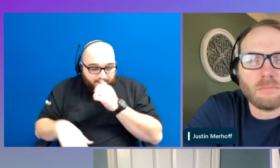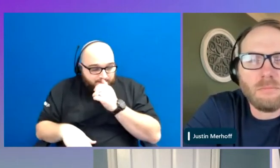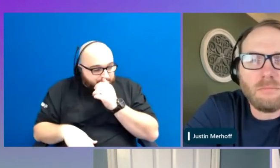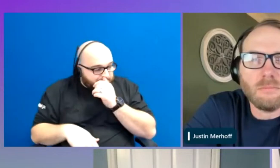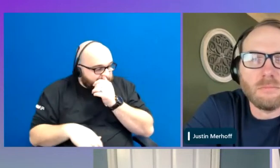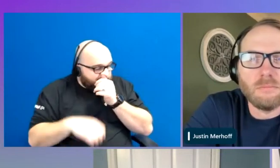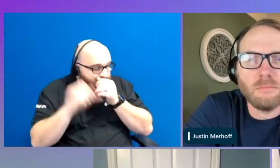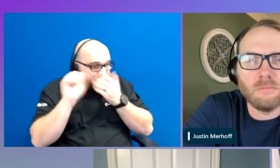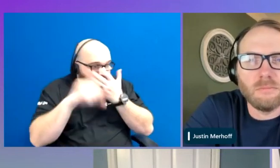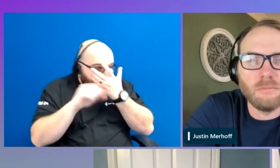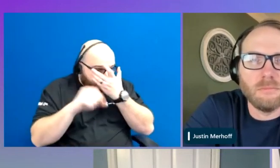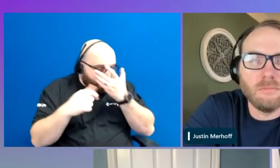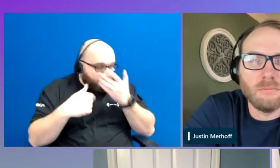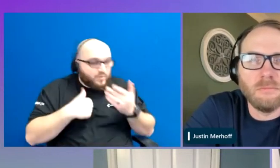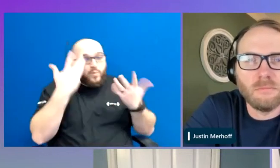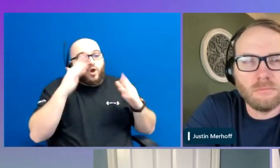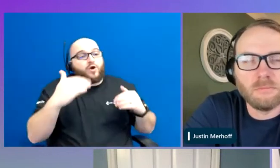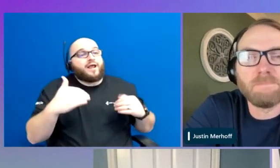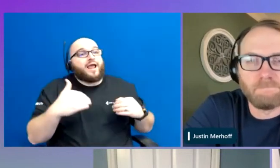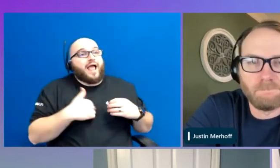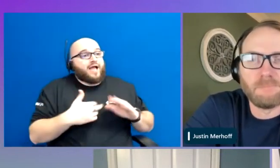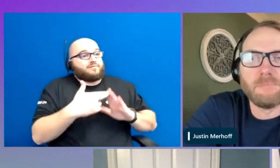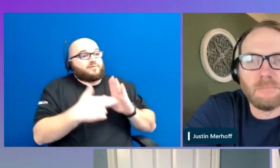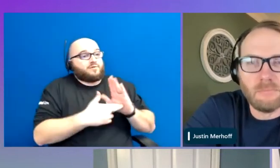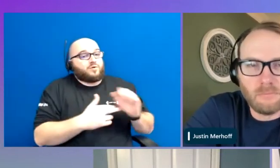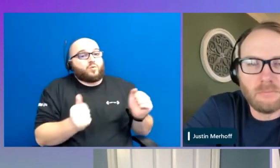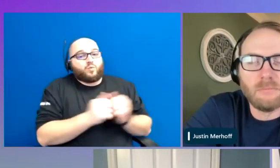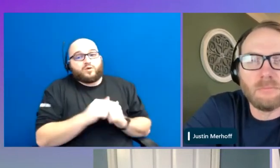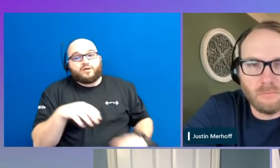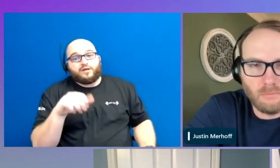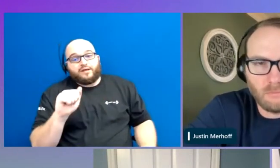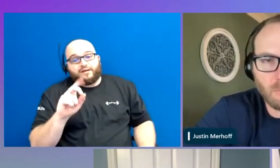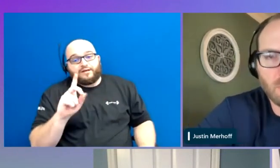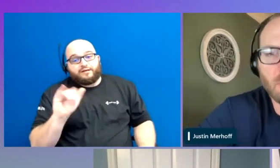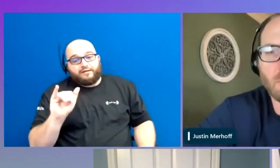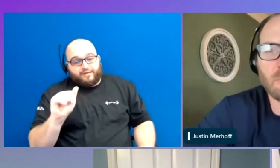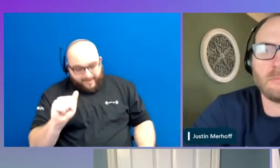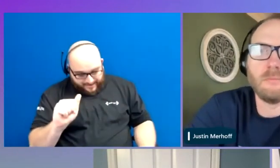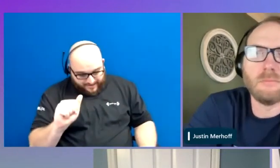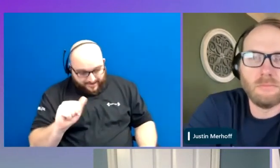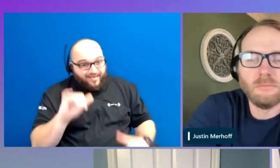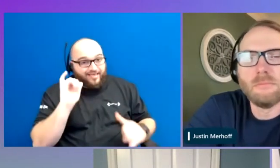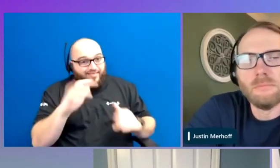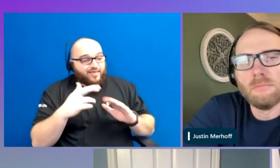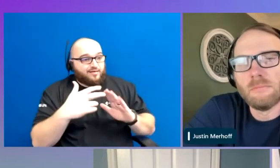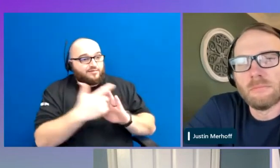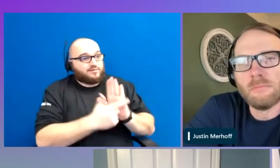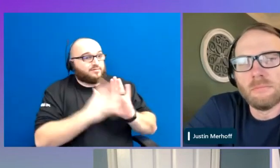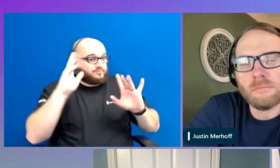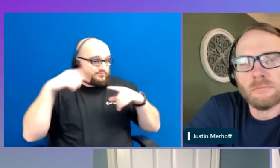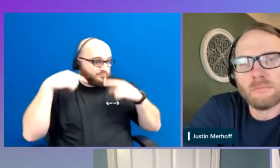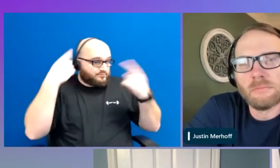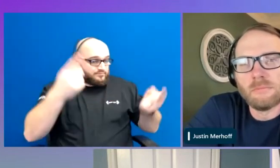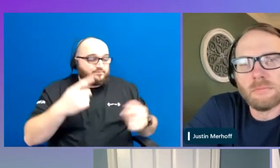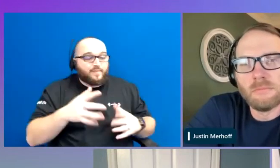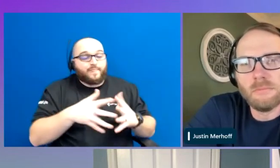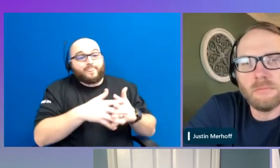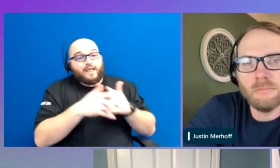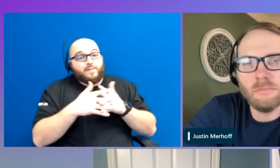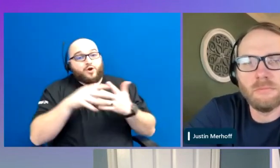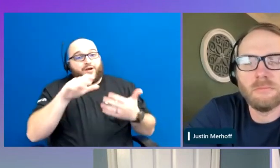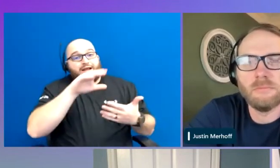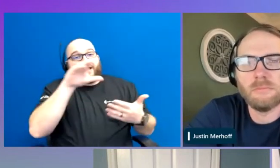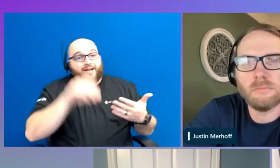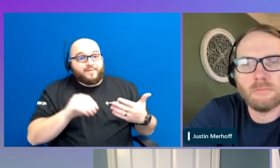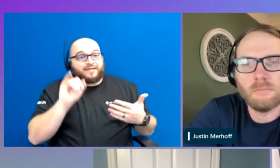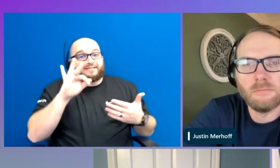already have regulations through the ADA, which has been around for a long time, that, US companies, especially if